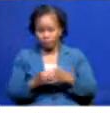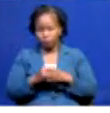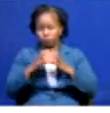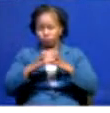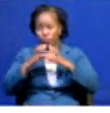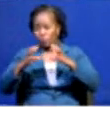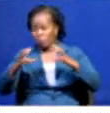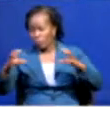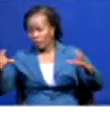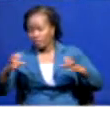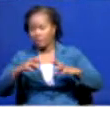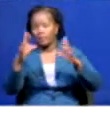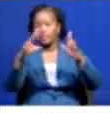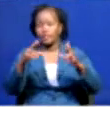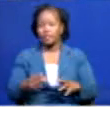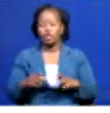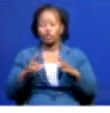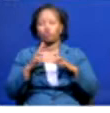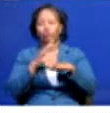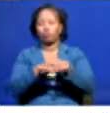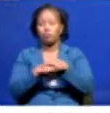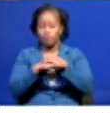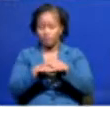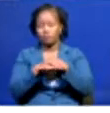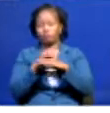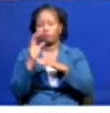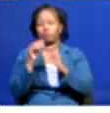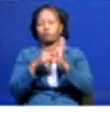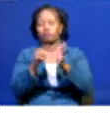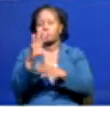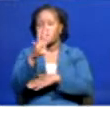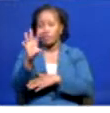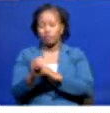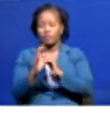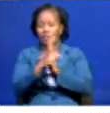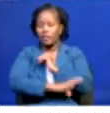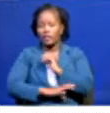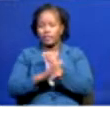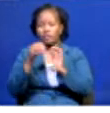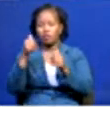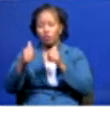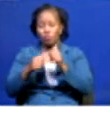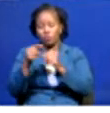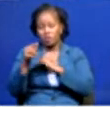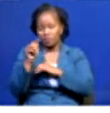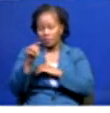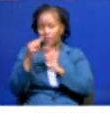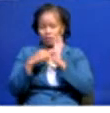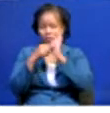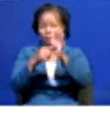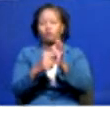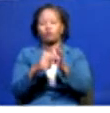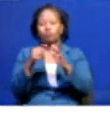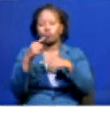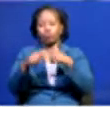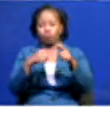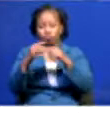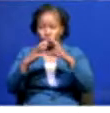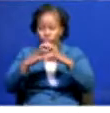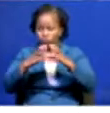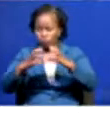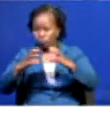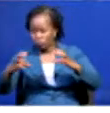reach by the college, especially in Africa, which attests to the growing appetite throughout our